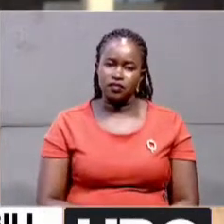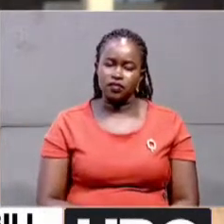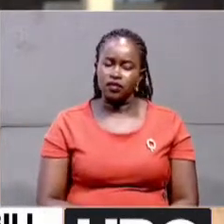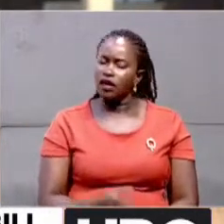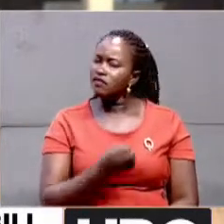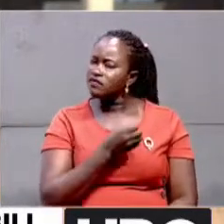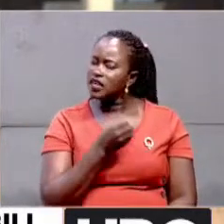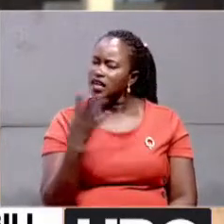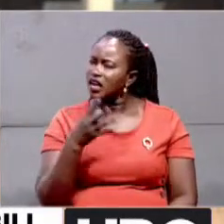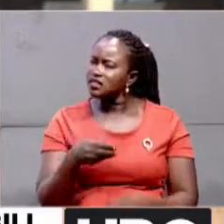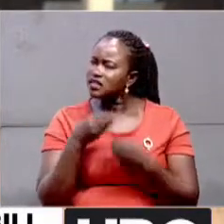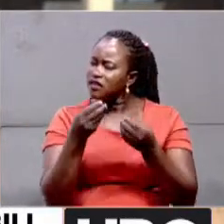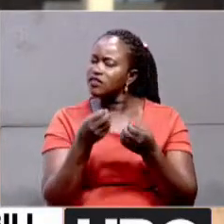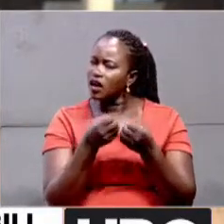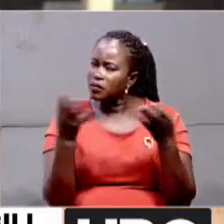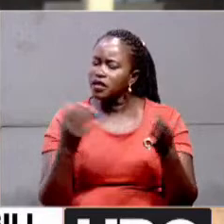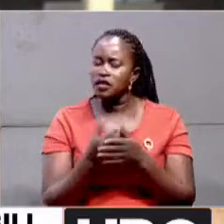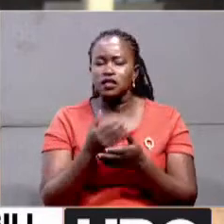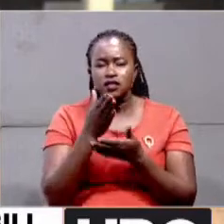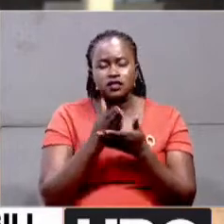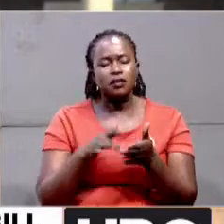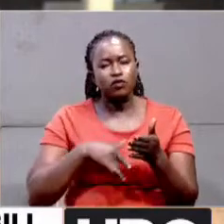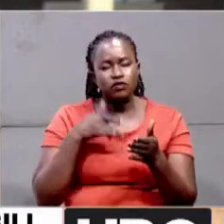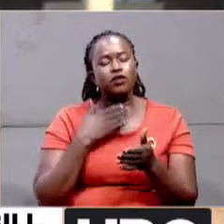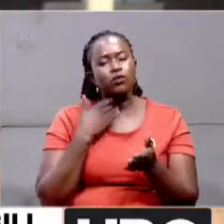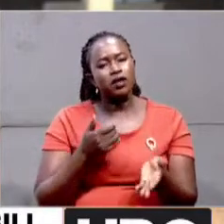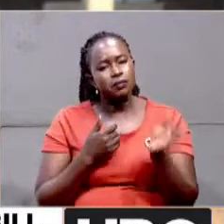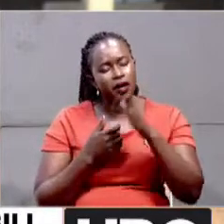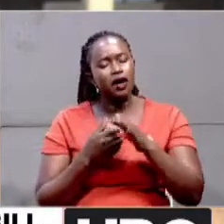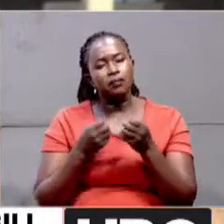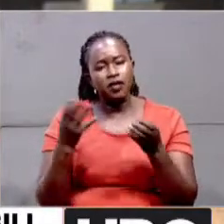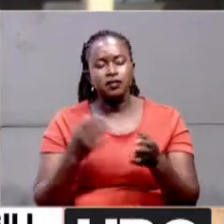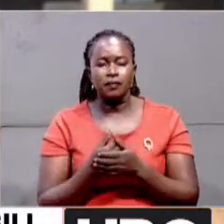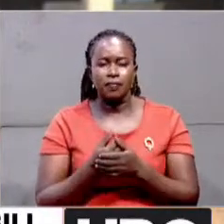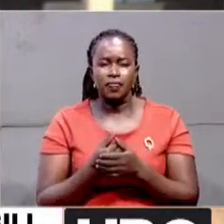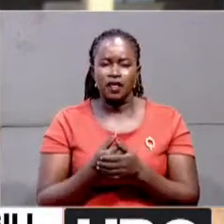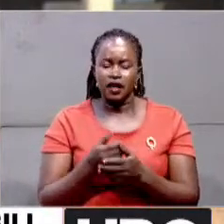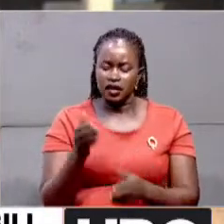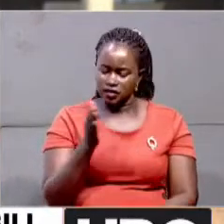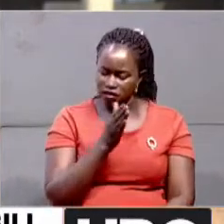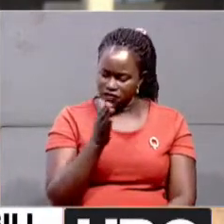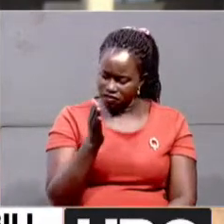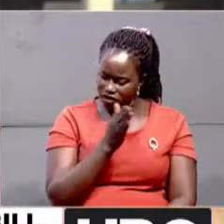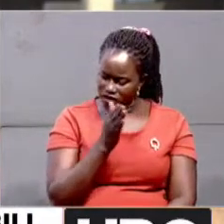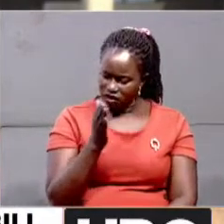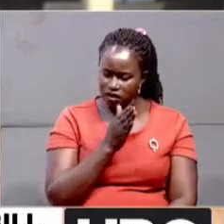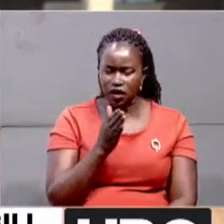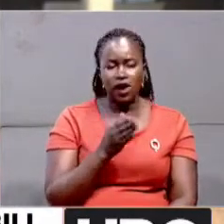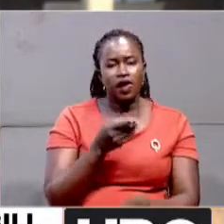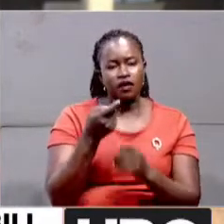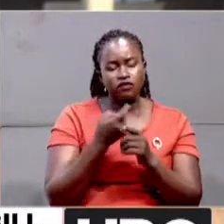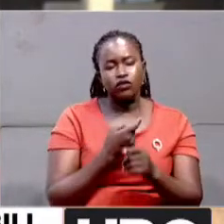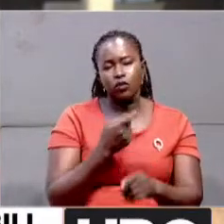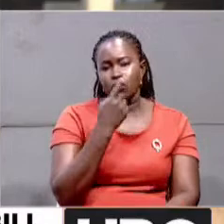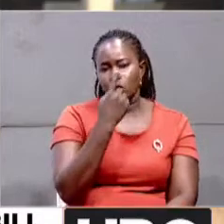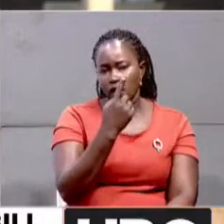gave, the ones who had become back? Your Excellency, it is estimated from just